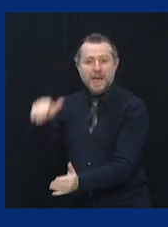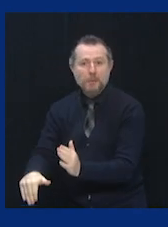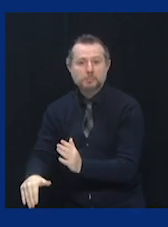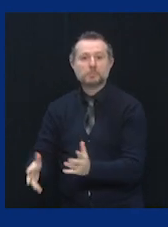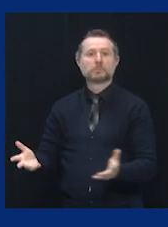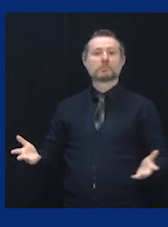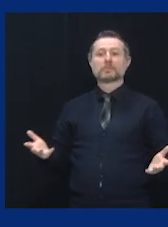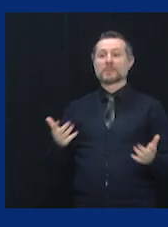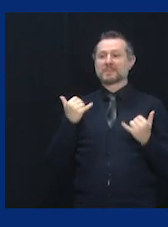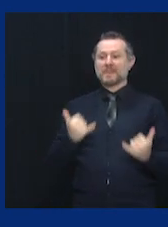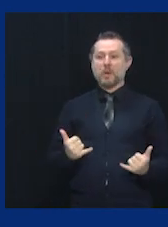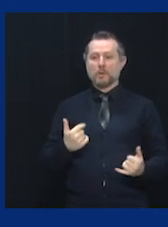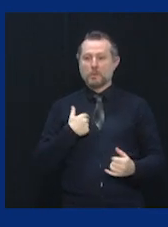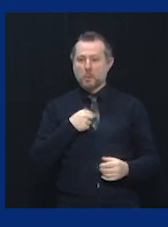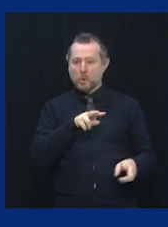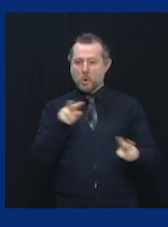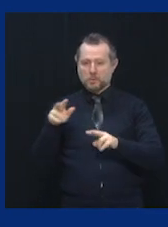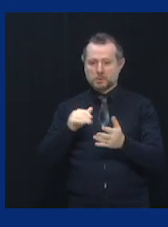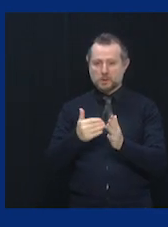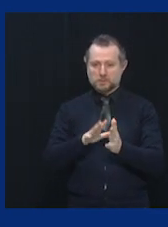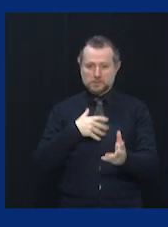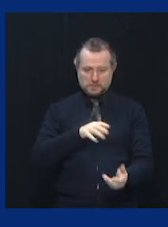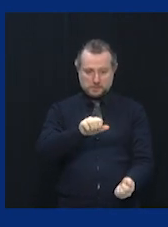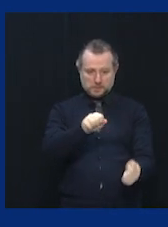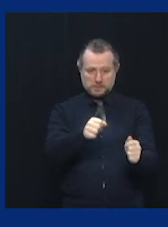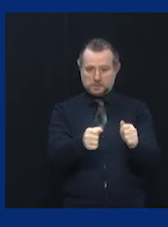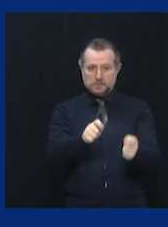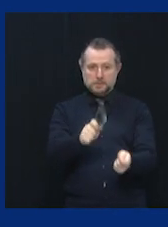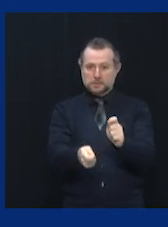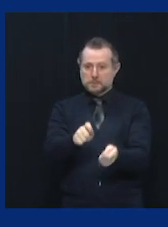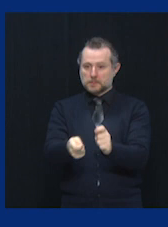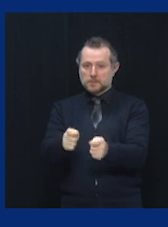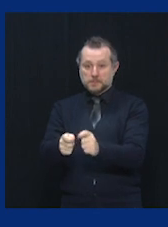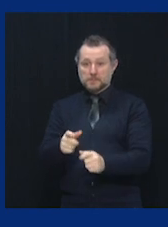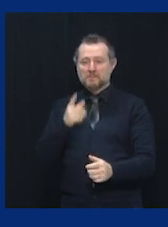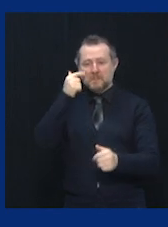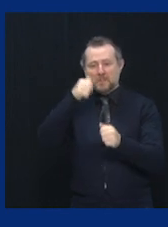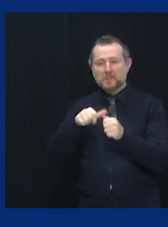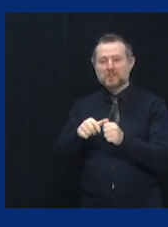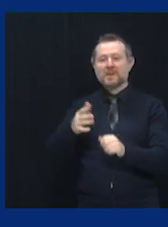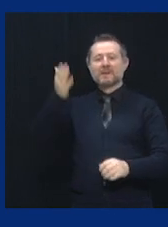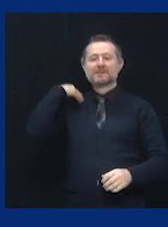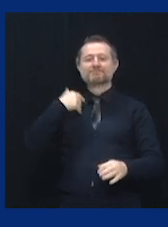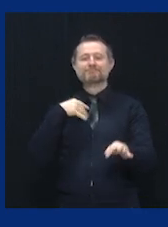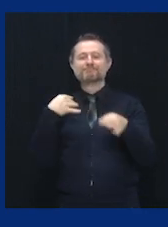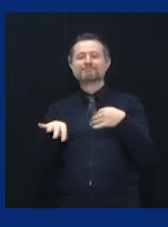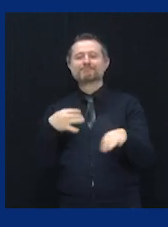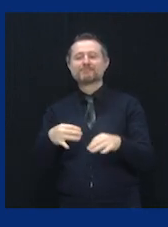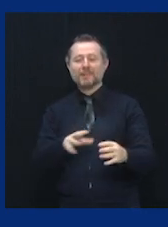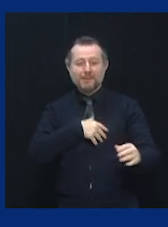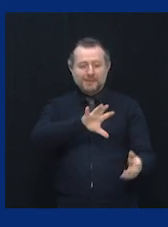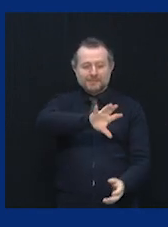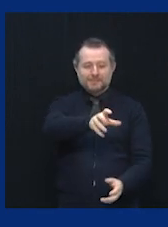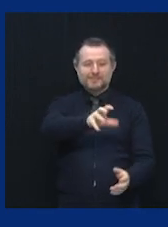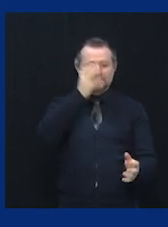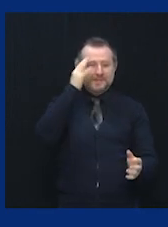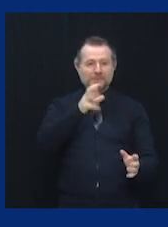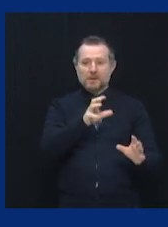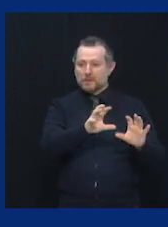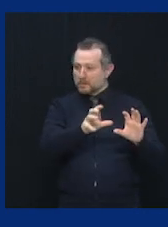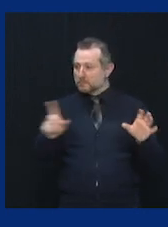start making adjustments, right? I talk about open the valve, close the valve. When